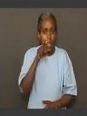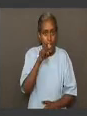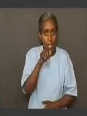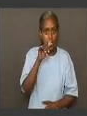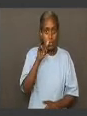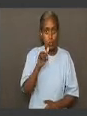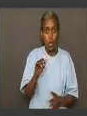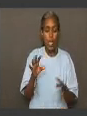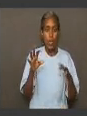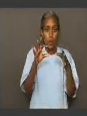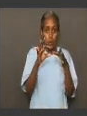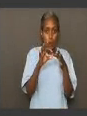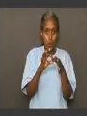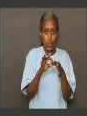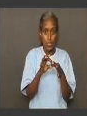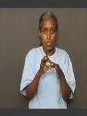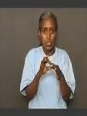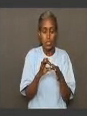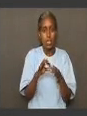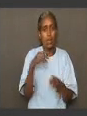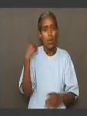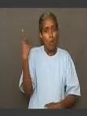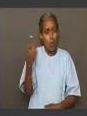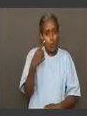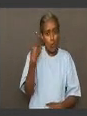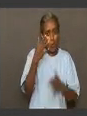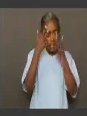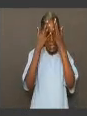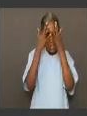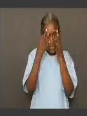XY coordinates are always